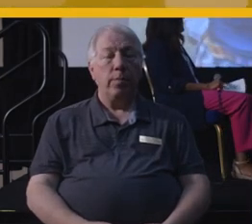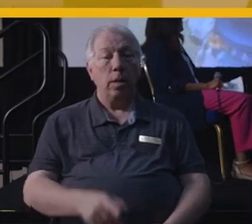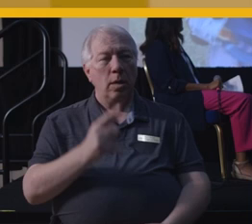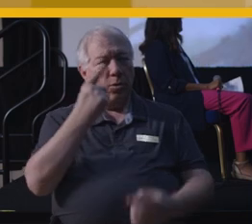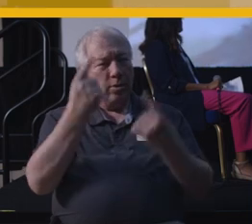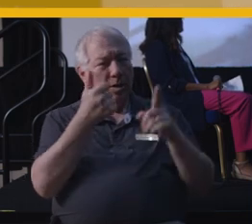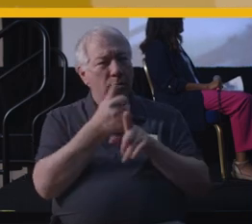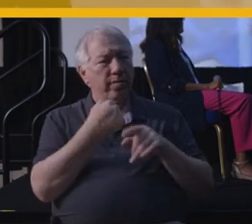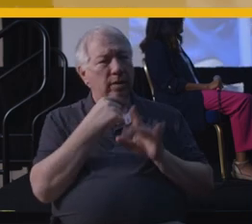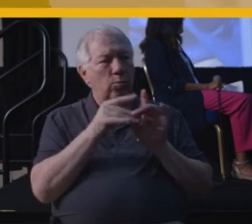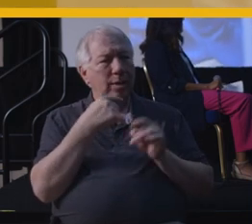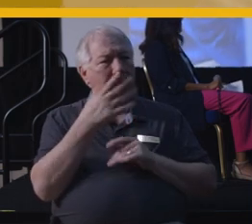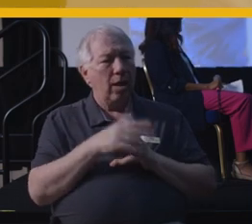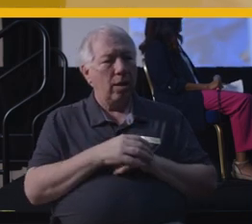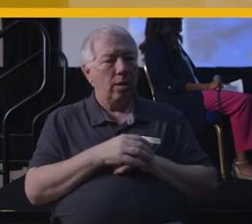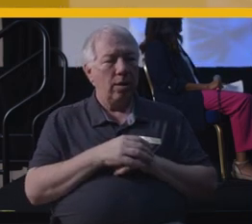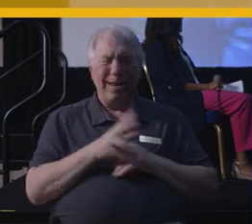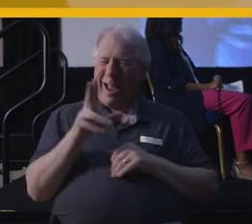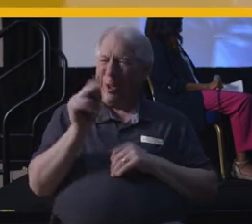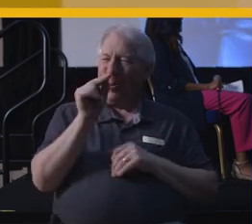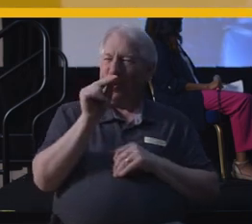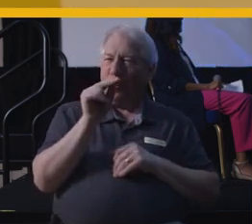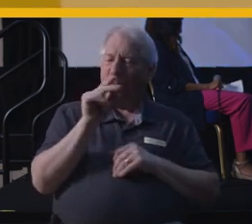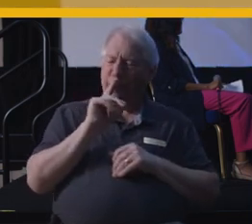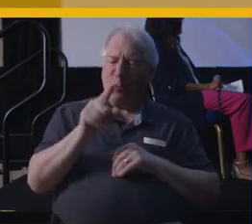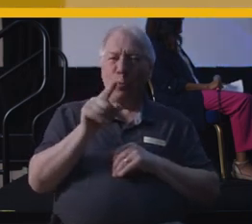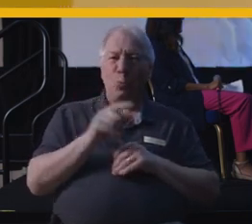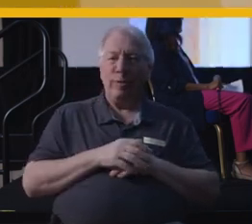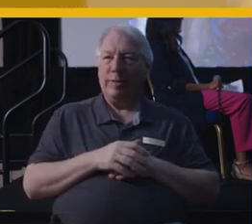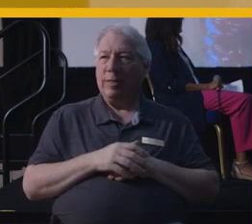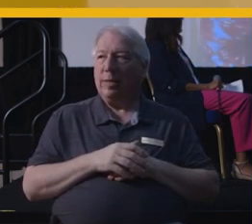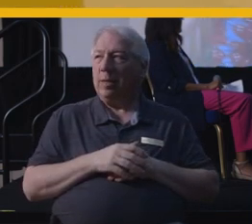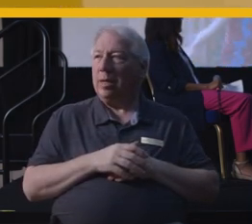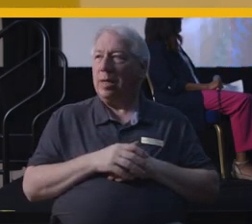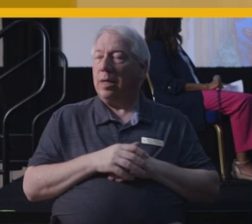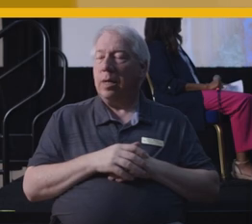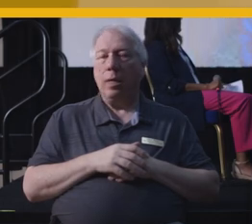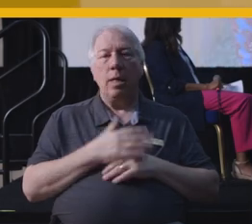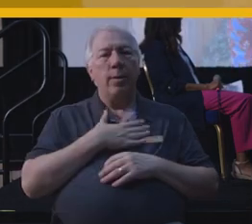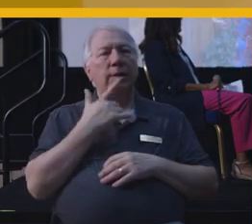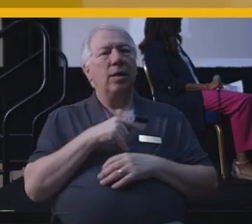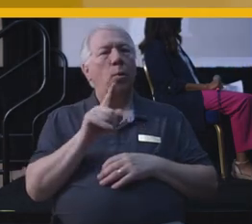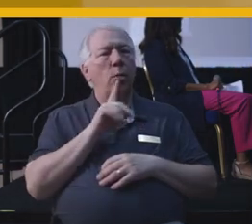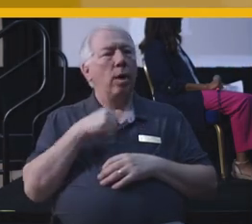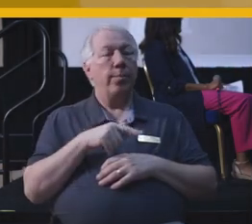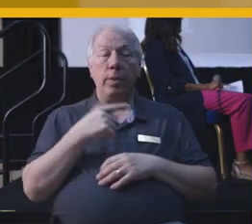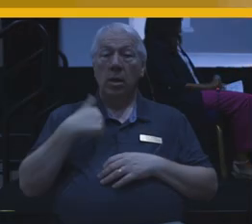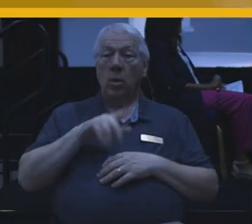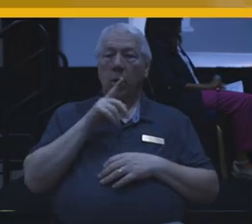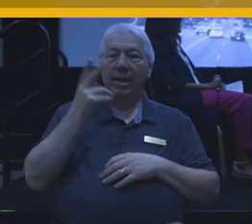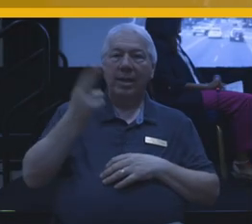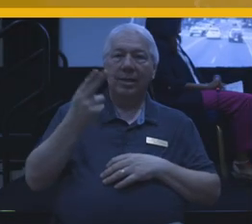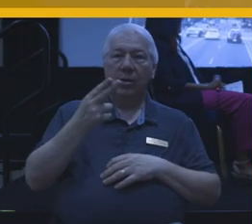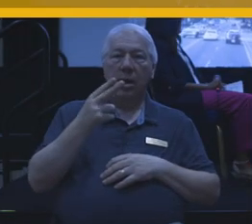Consider yourself a storyteller? Yeah, for sure. Okay, Carrie, please tell us where we are. We are in the